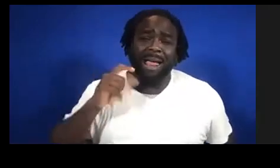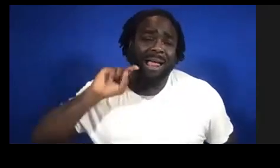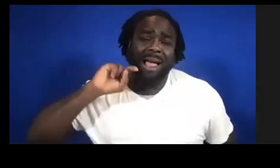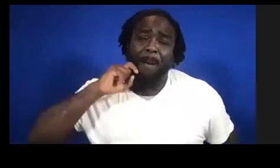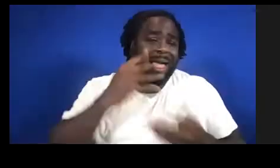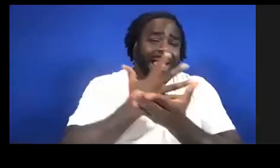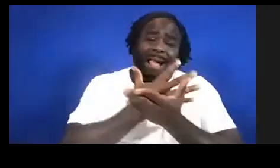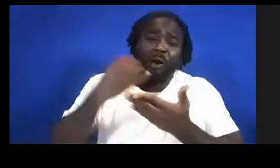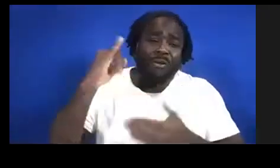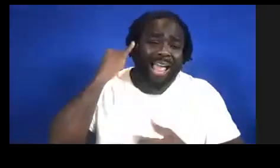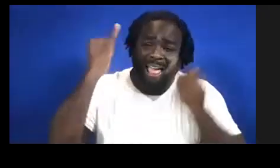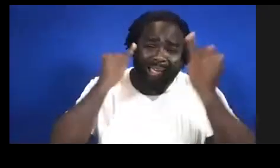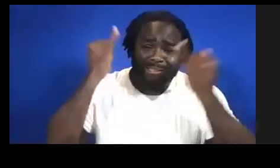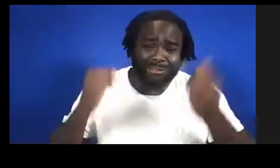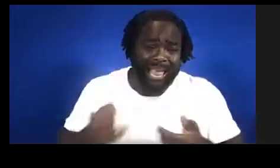dead.